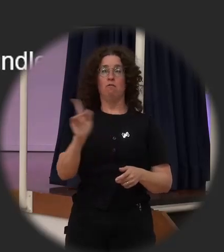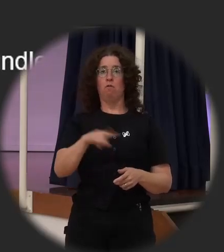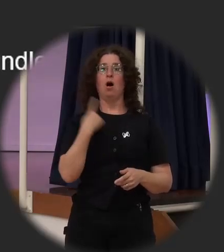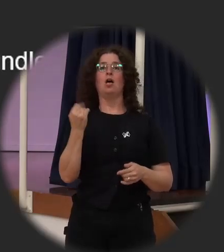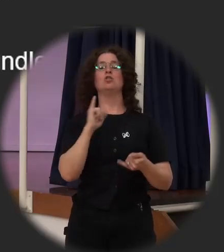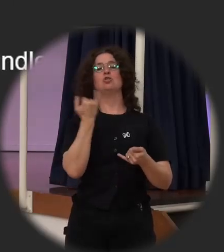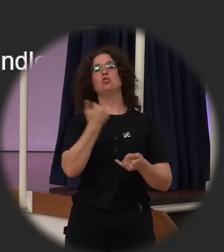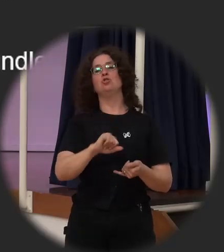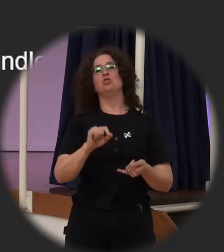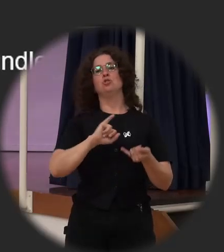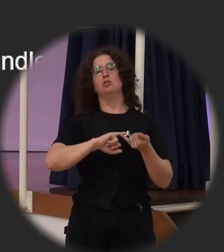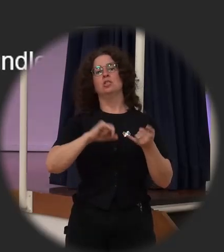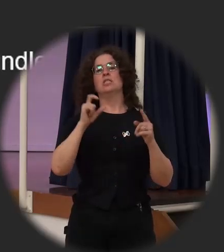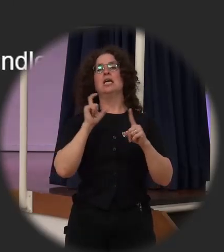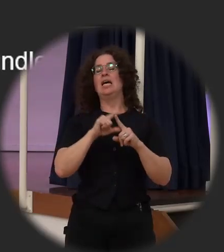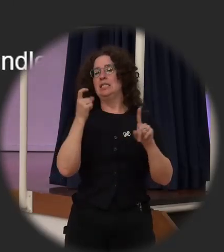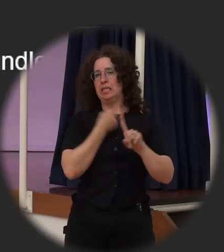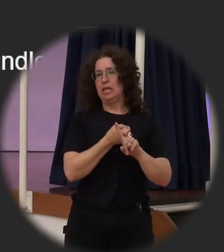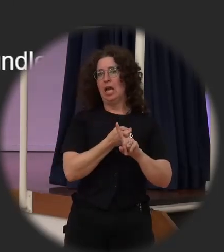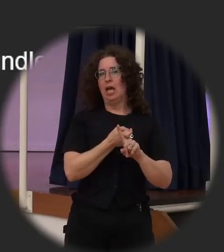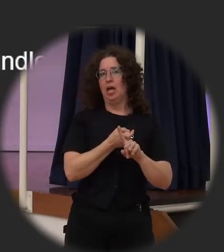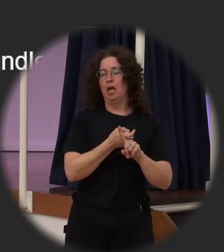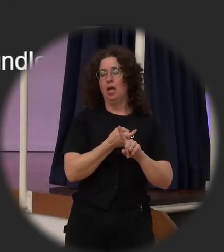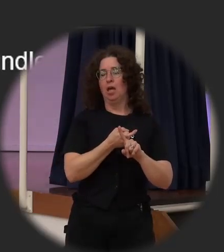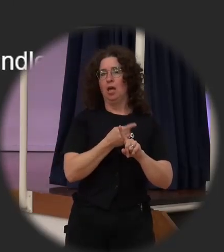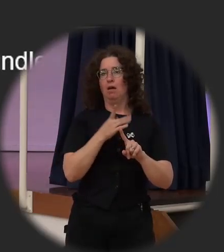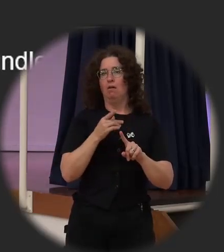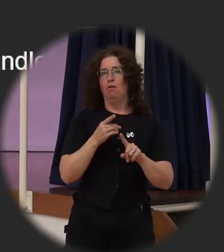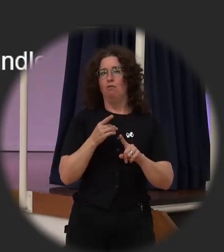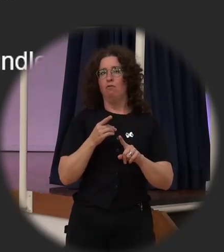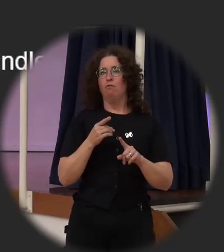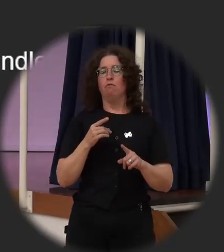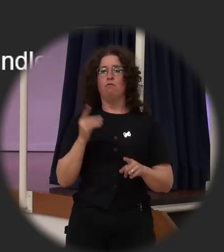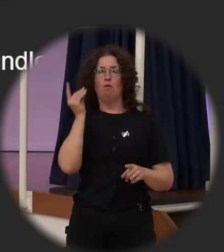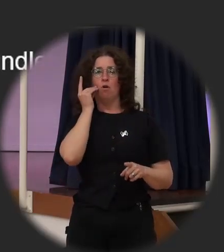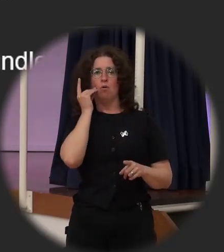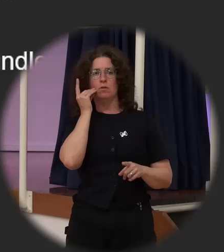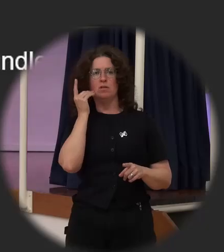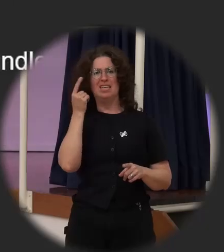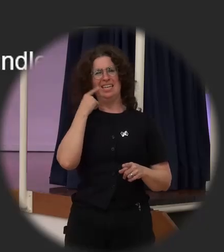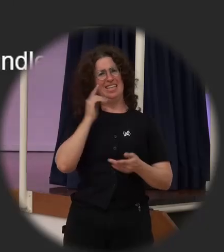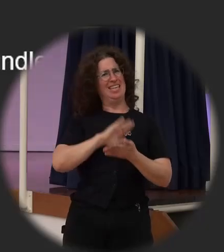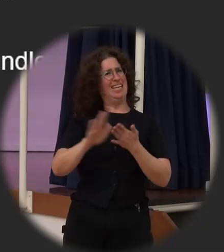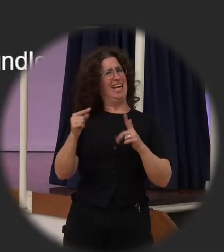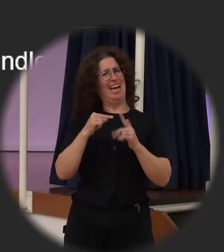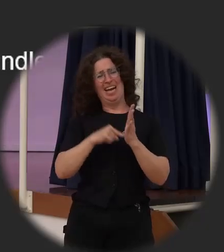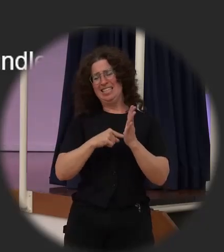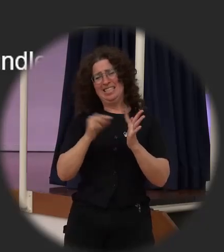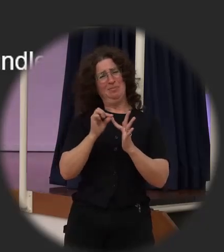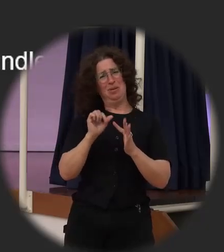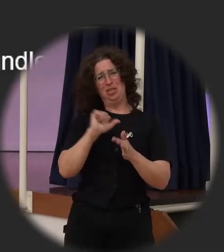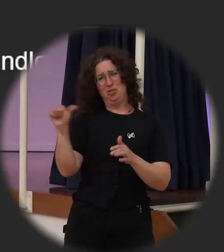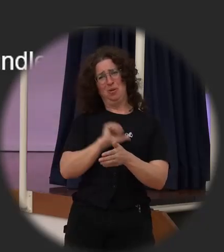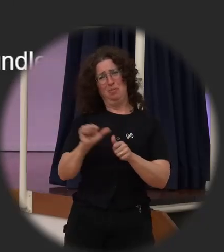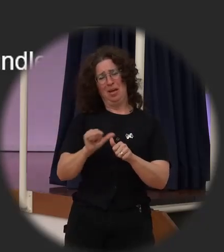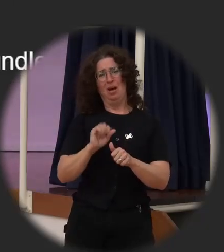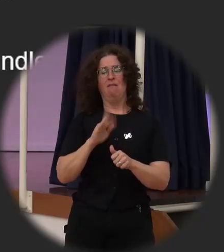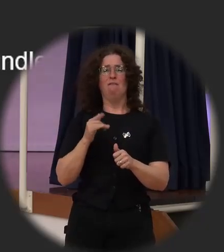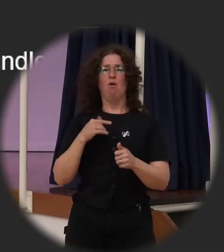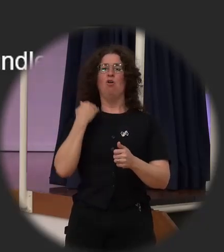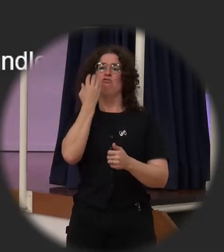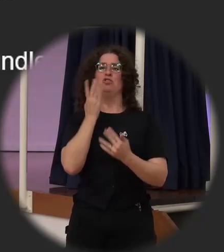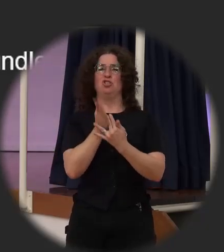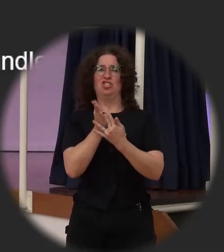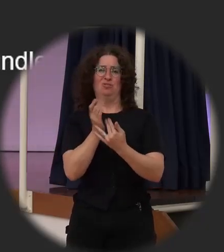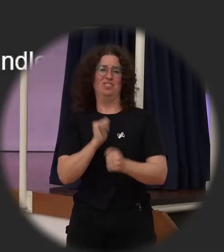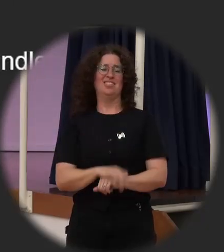because it's a mobile game. In hindsight, I think HTTP client was the way to go just for future extensibility and for